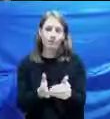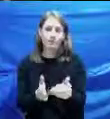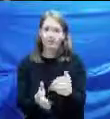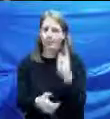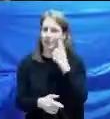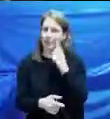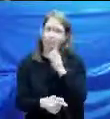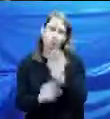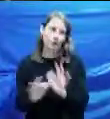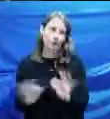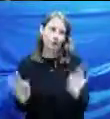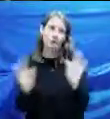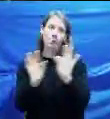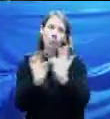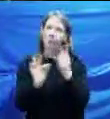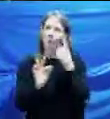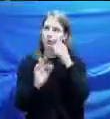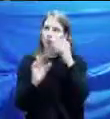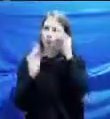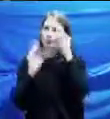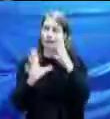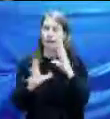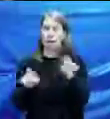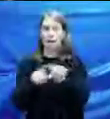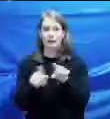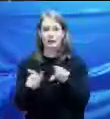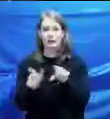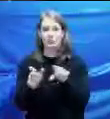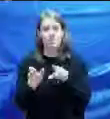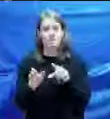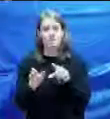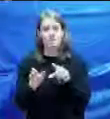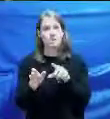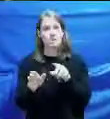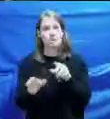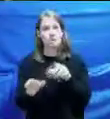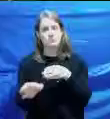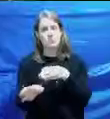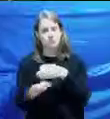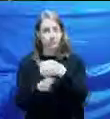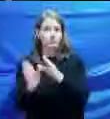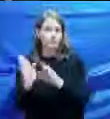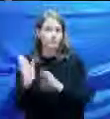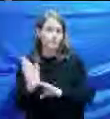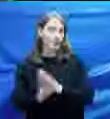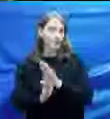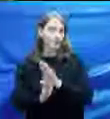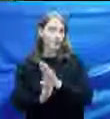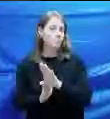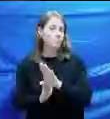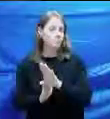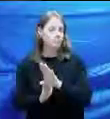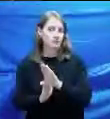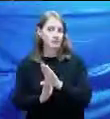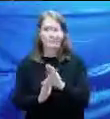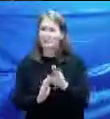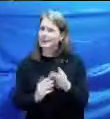of professional development. Even the most excellent teacher or the most effective teacher